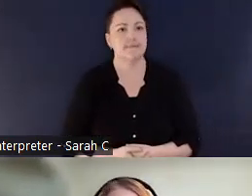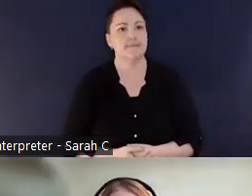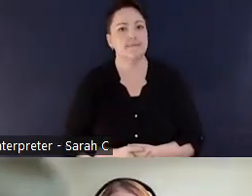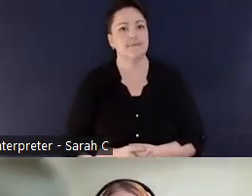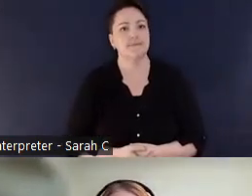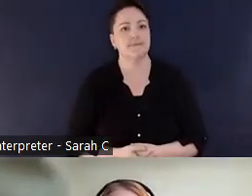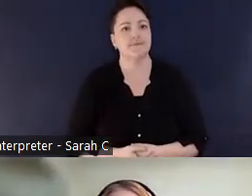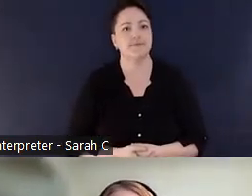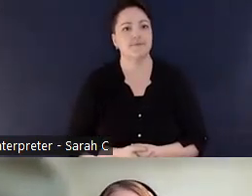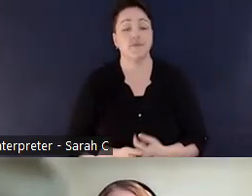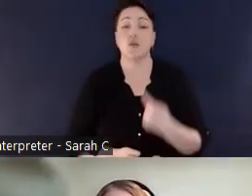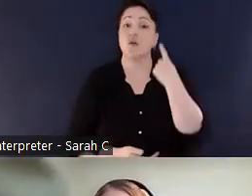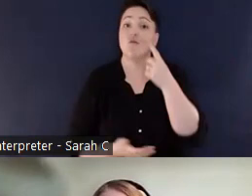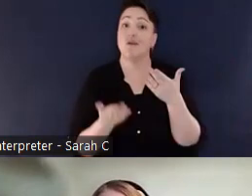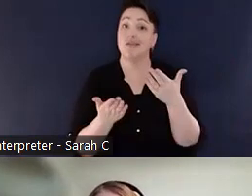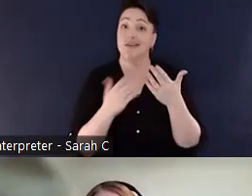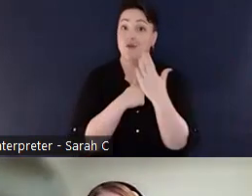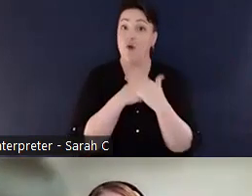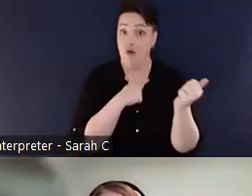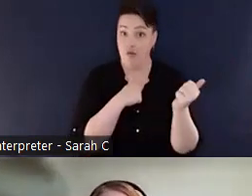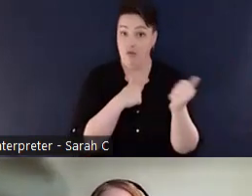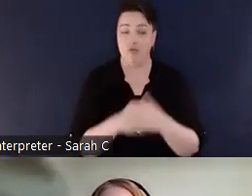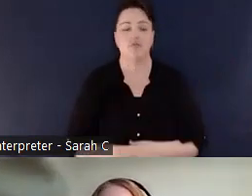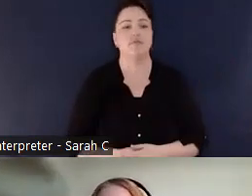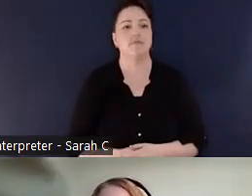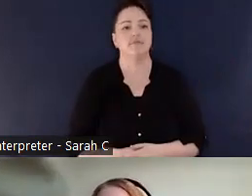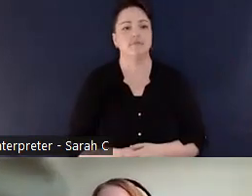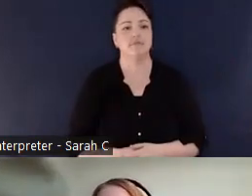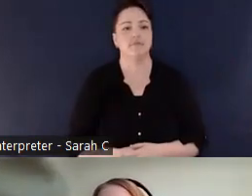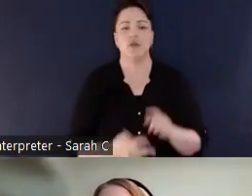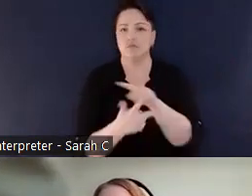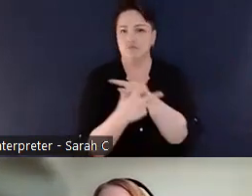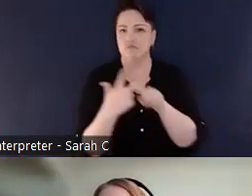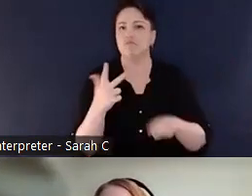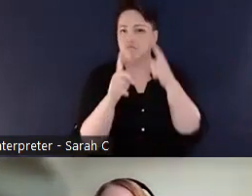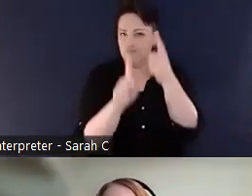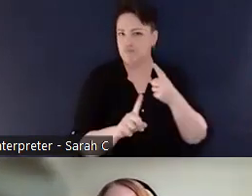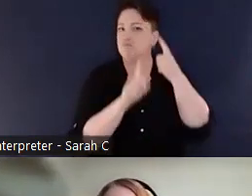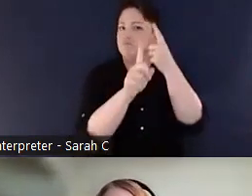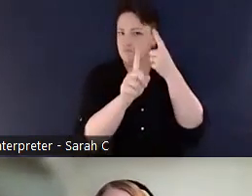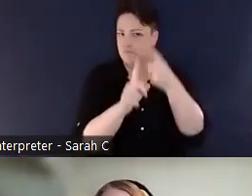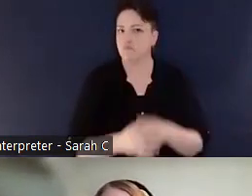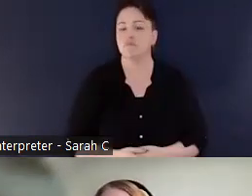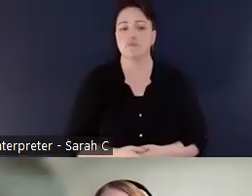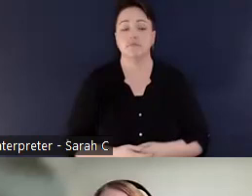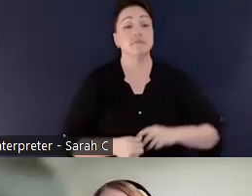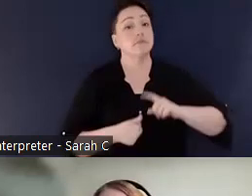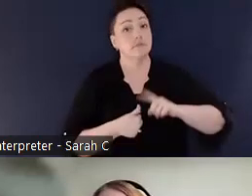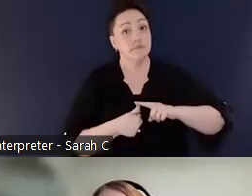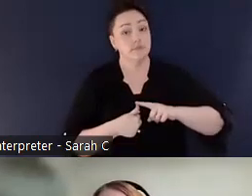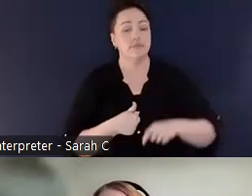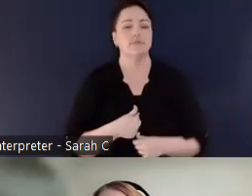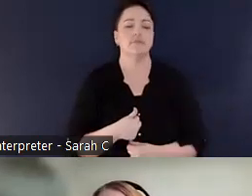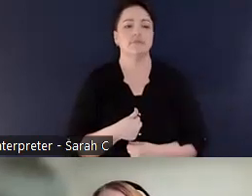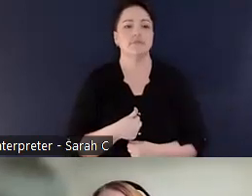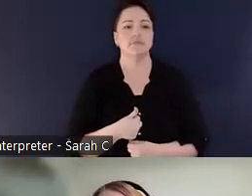So for this specific call for applications, we have 3 main objectives. Really the first, as I've